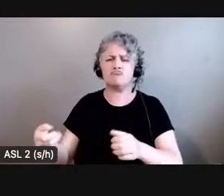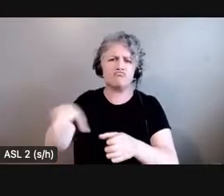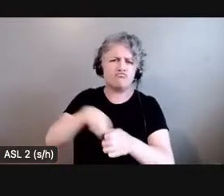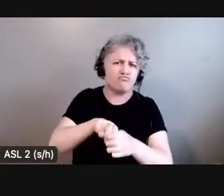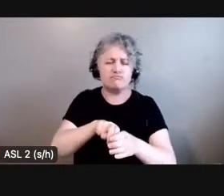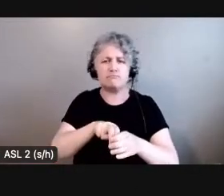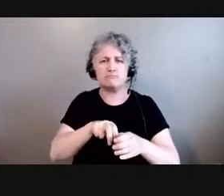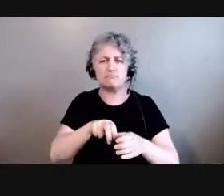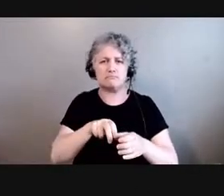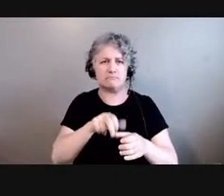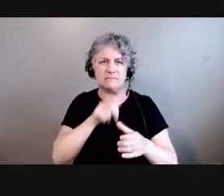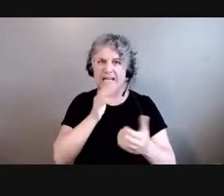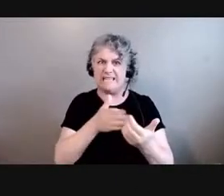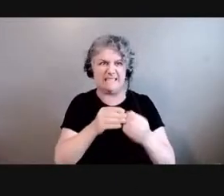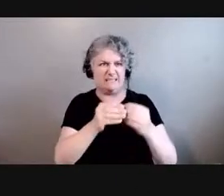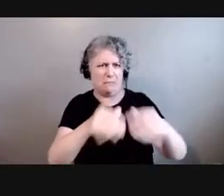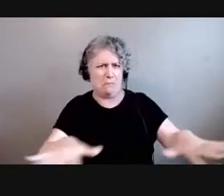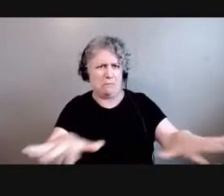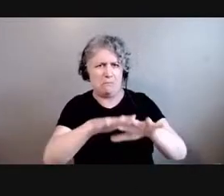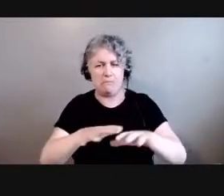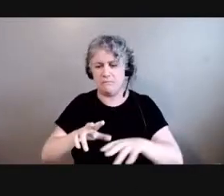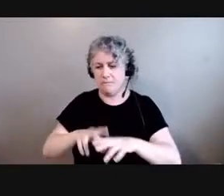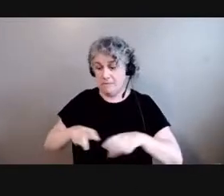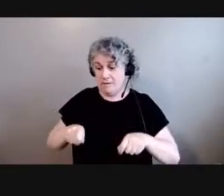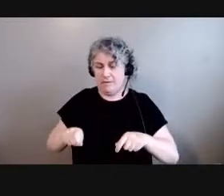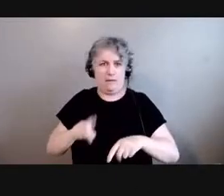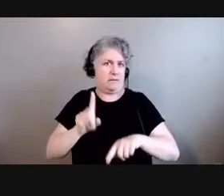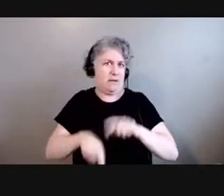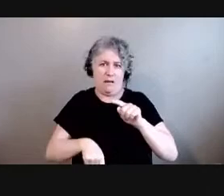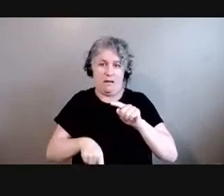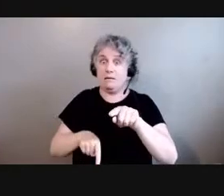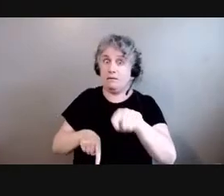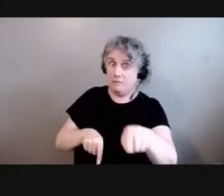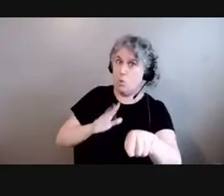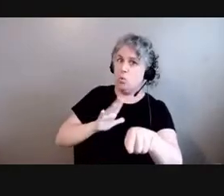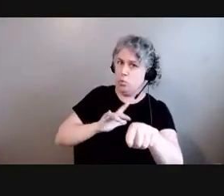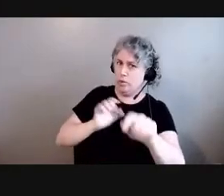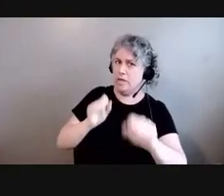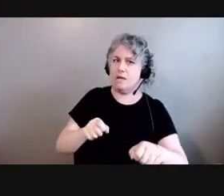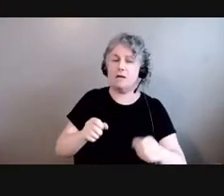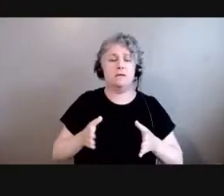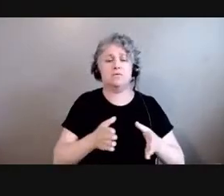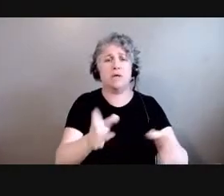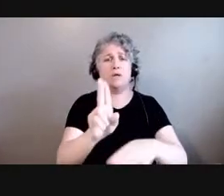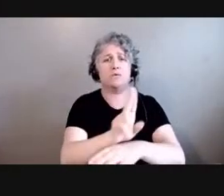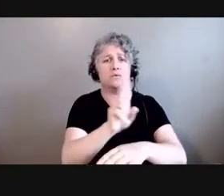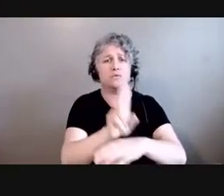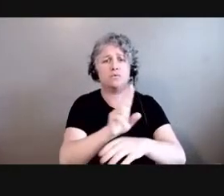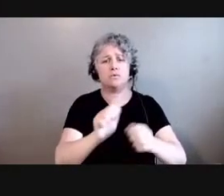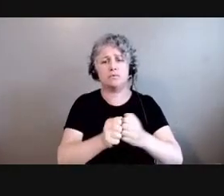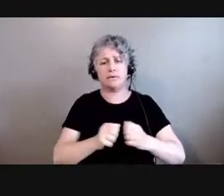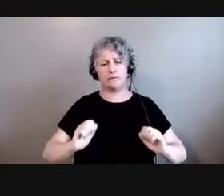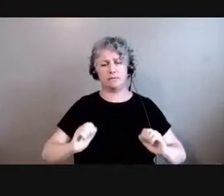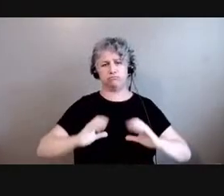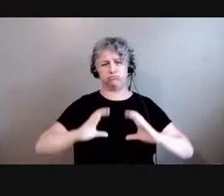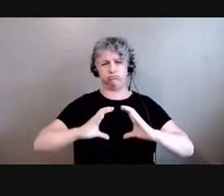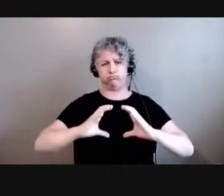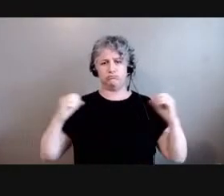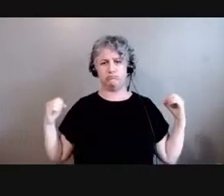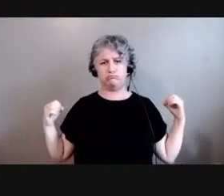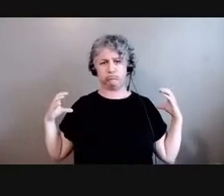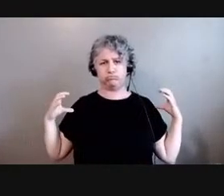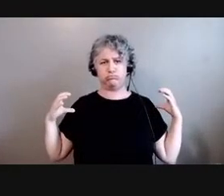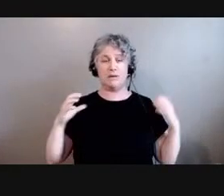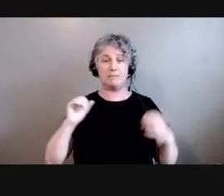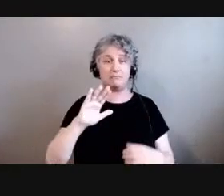would be impossible to reach in a standard wheelchair. It is designed for trail use and comes with balloon wheels to make beaches and